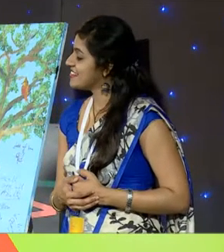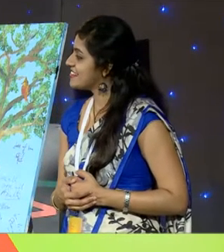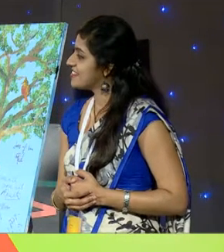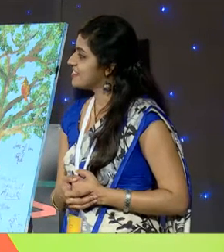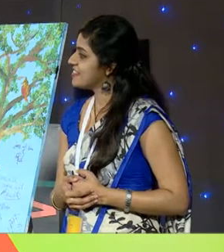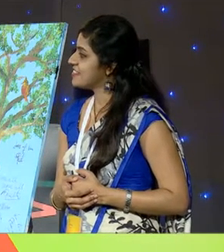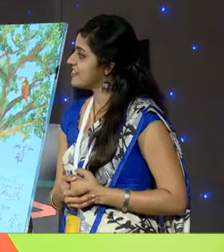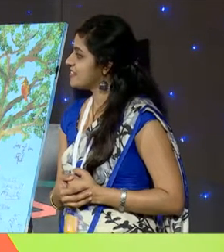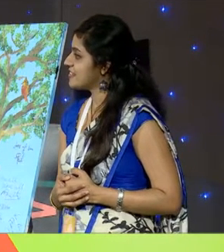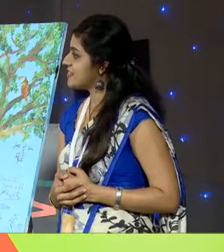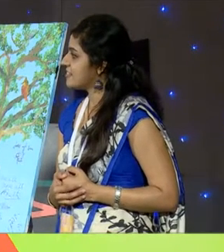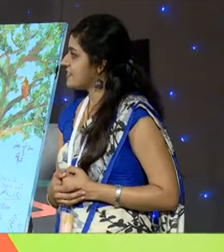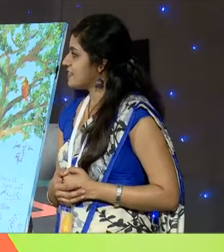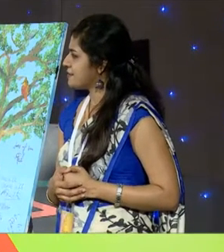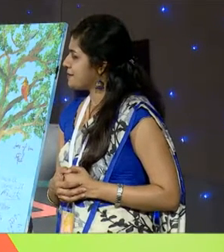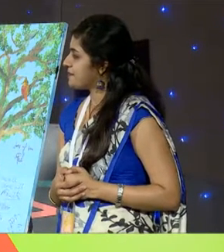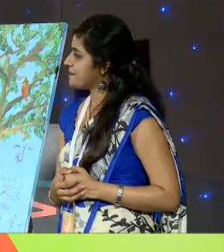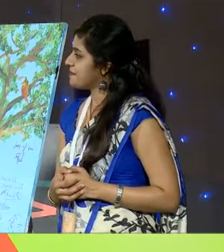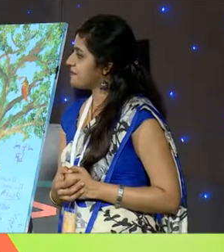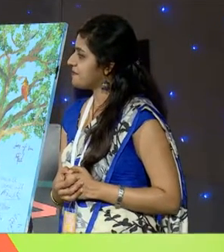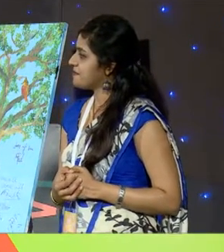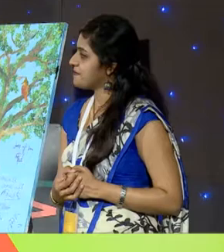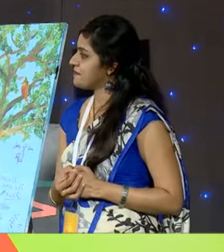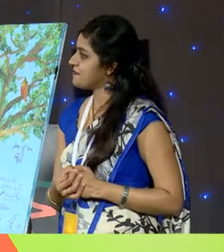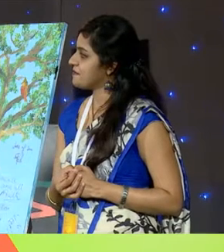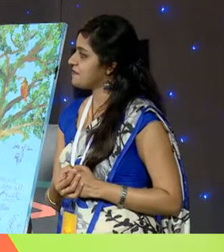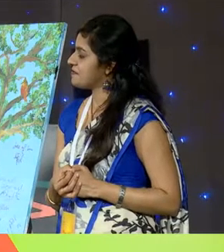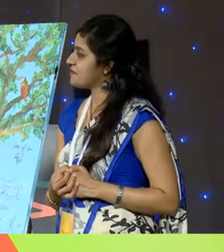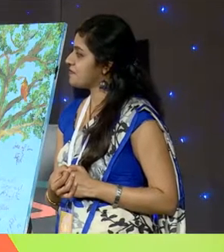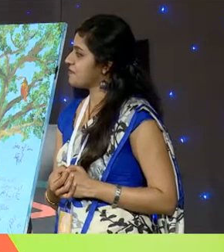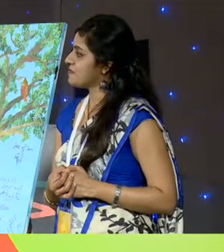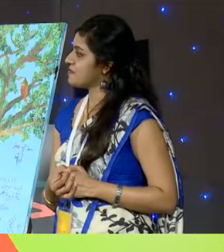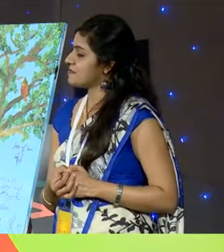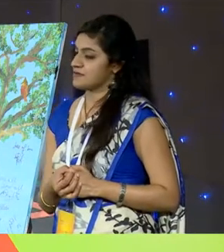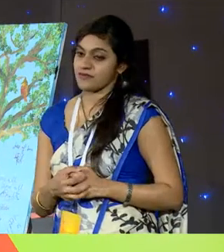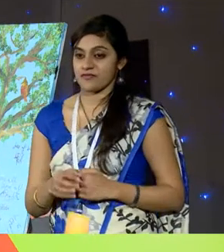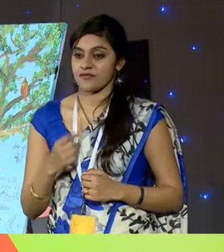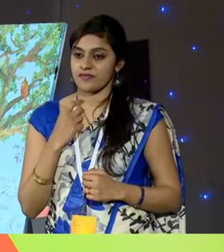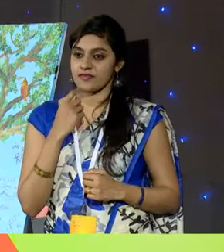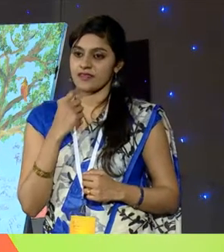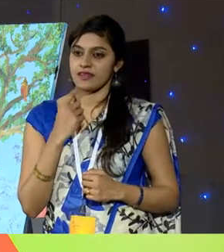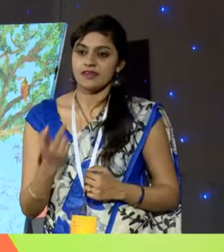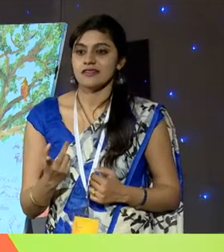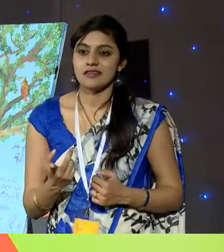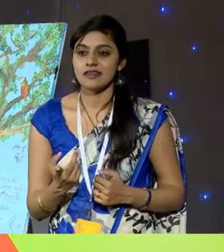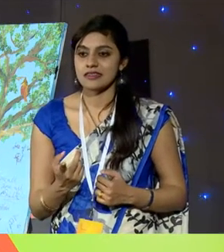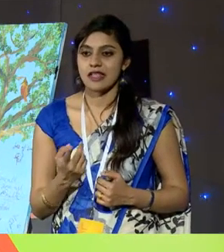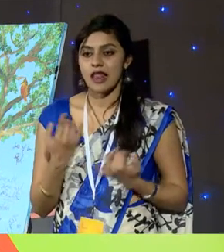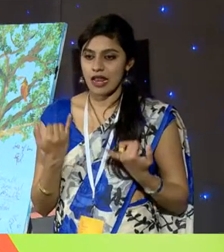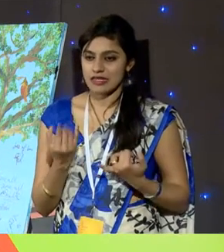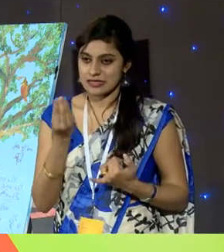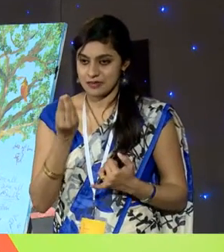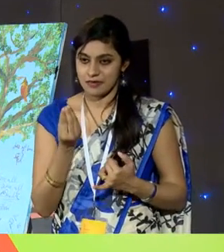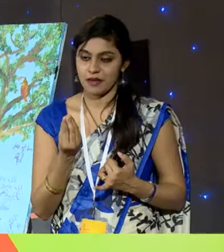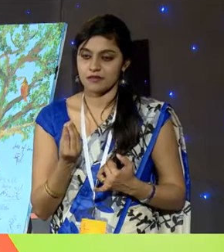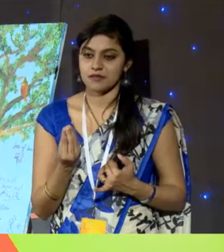distance, like probably how somebody watches, fish on an aquarium. You know, we don't really participate. They are just there leading their lives,